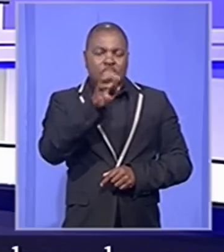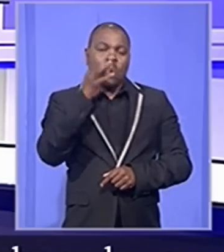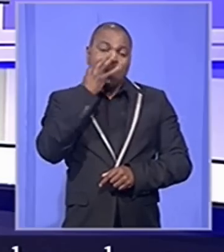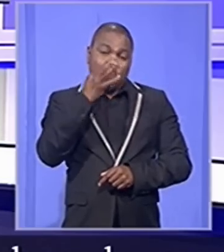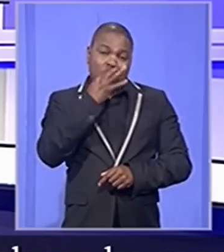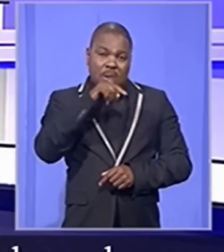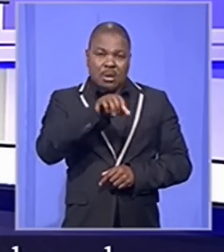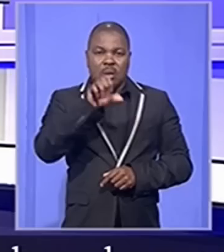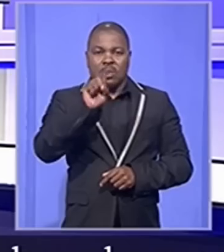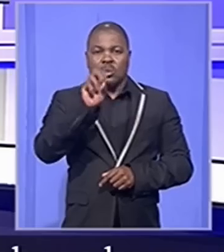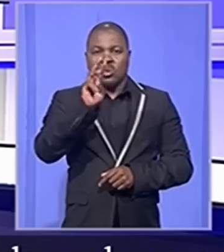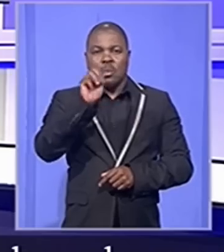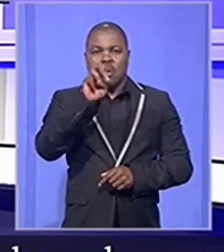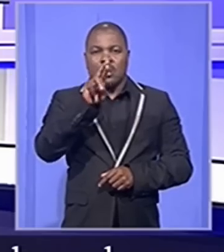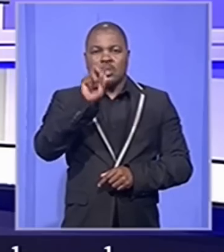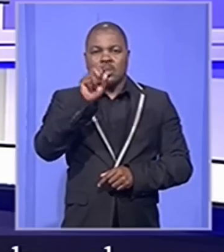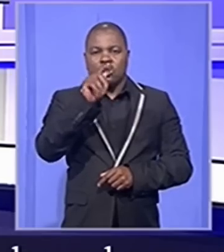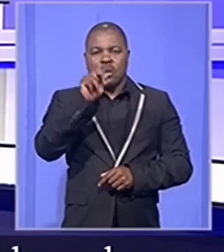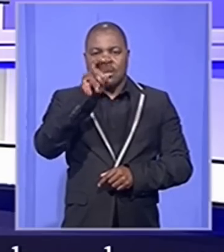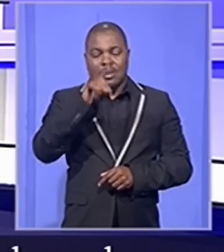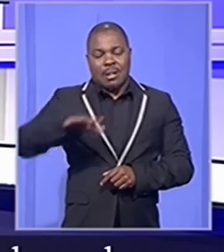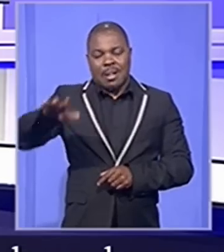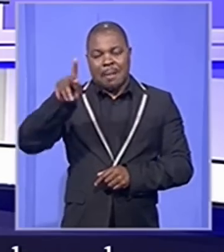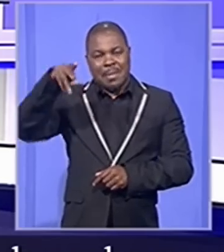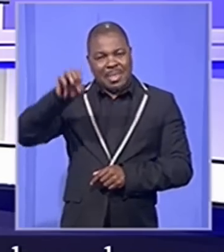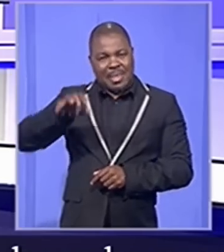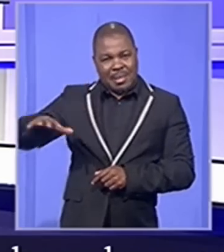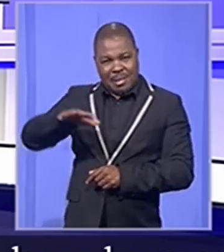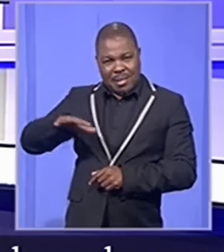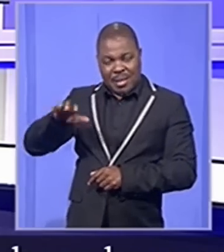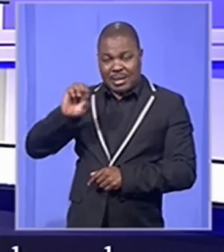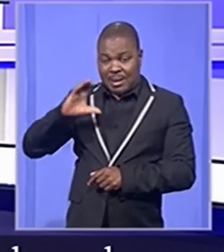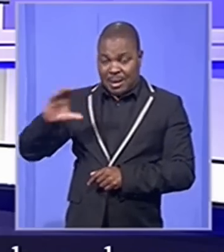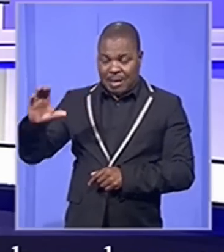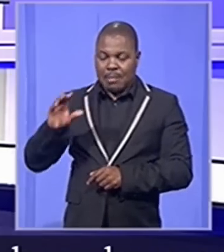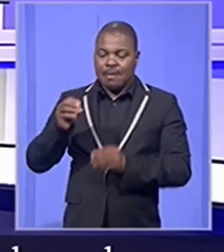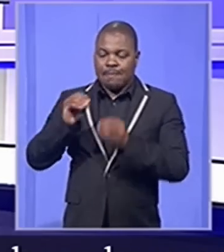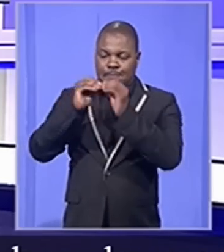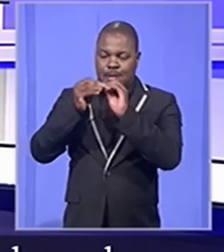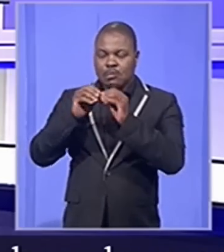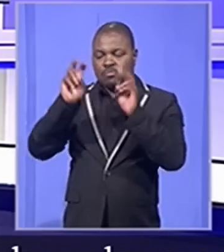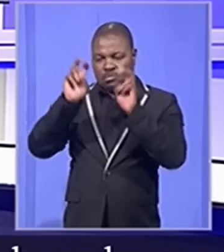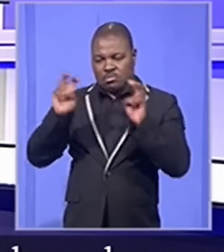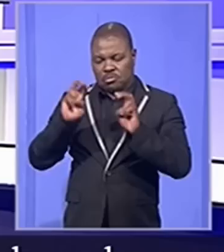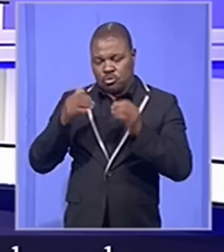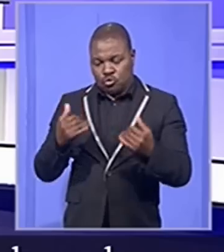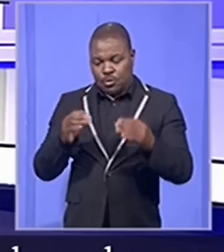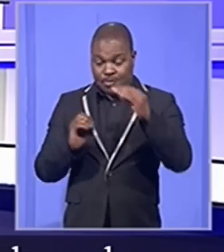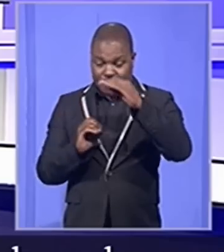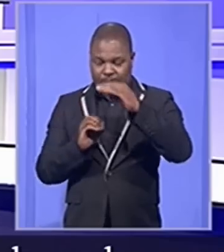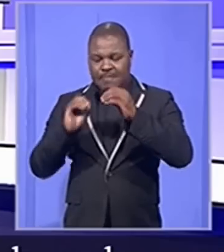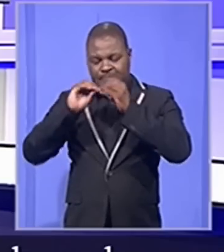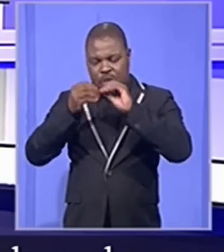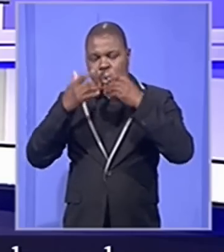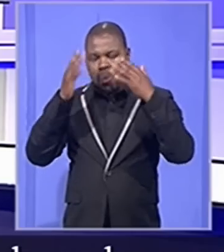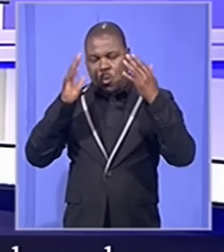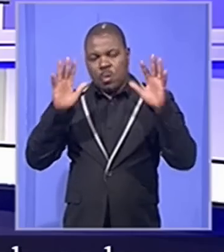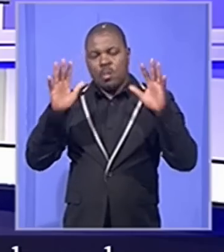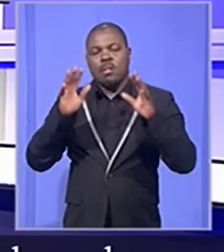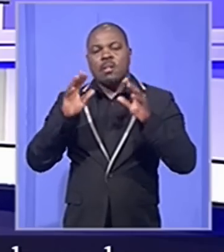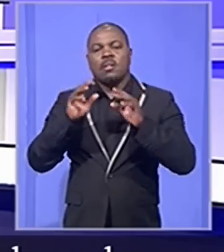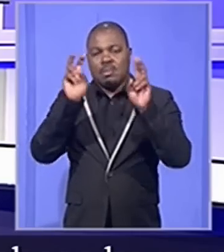ya Summerstrand kwa Port Elizabeth kwa province ya Eastern Cape e tla bo e baakantswe bosigo gare. A re ba tsaya